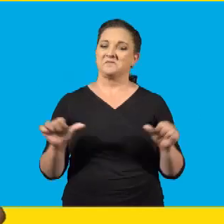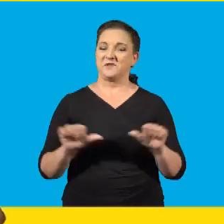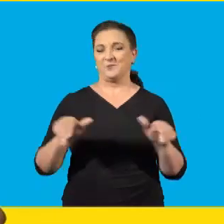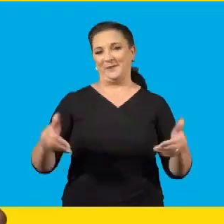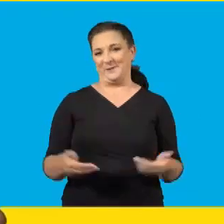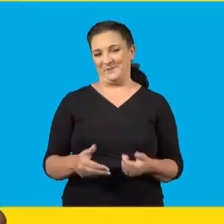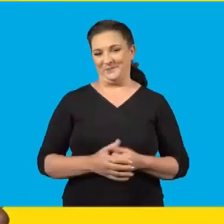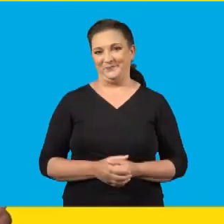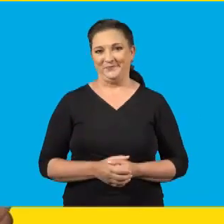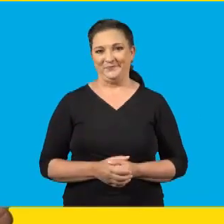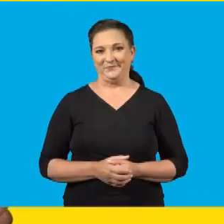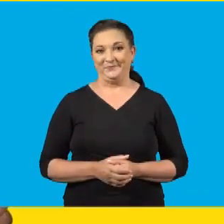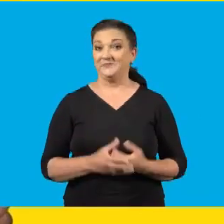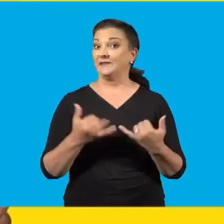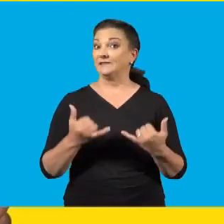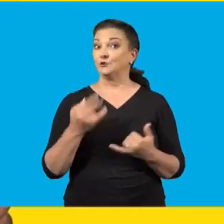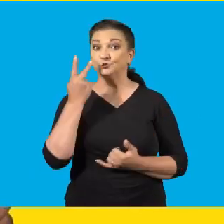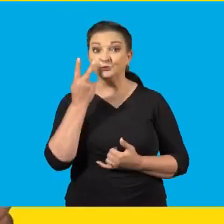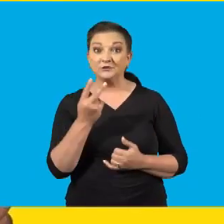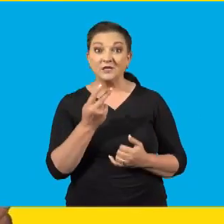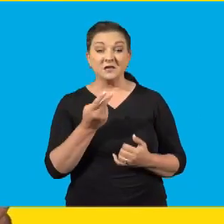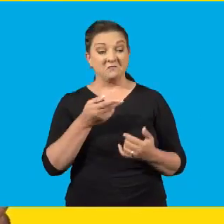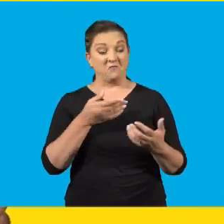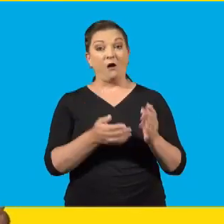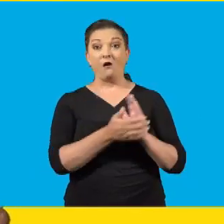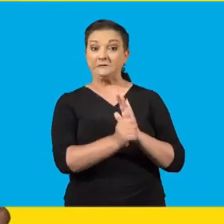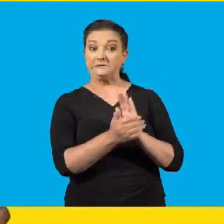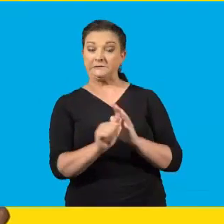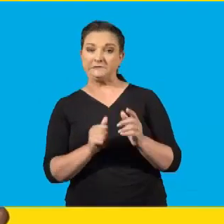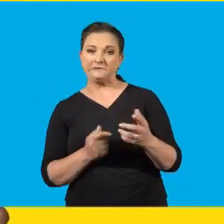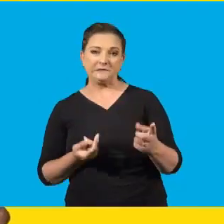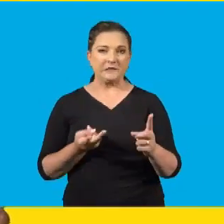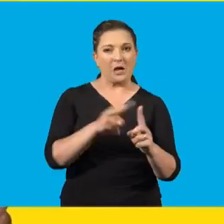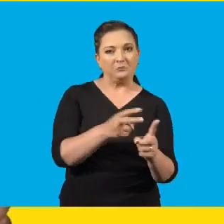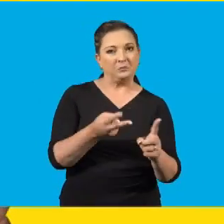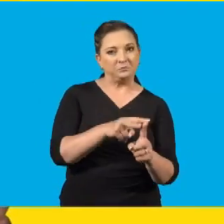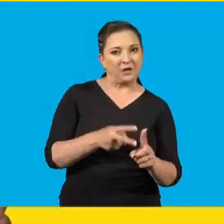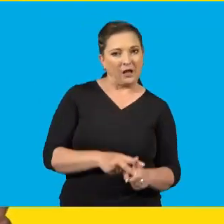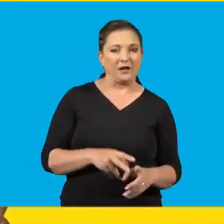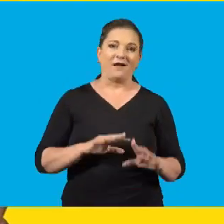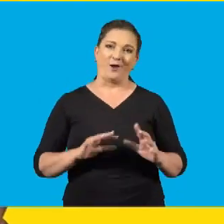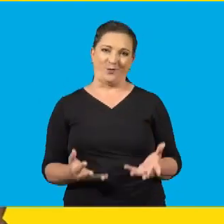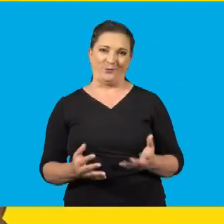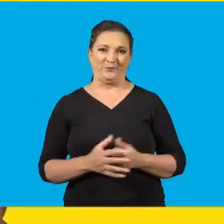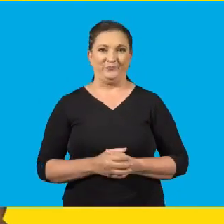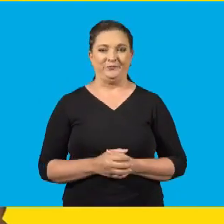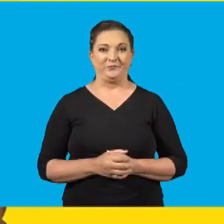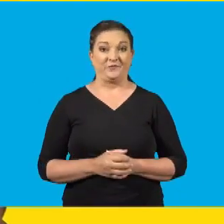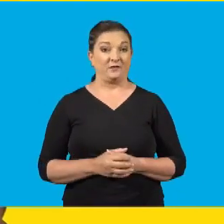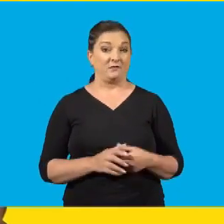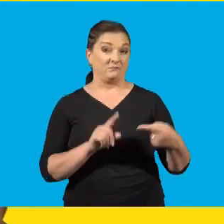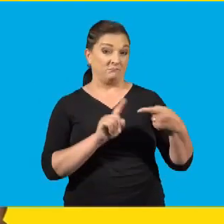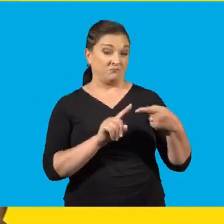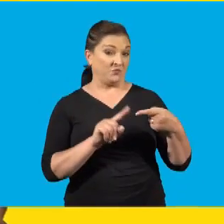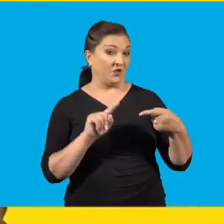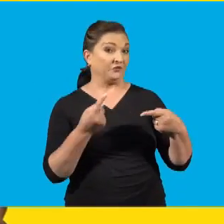Welcome back. Now, let's look at how you can apply the different skills when answering exam questions. The first thing we're going